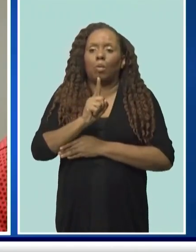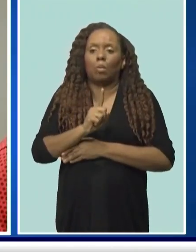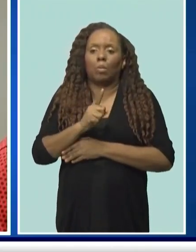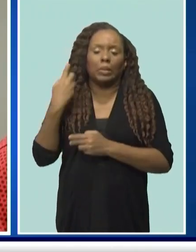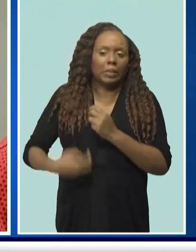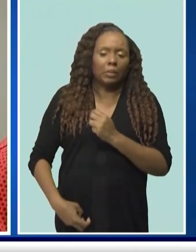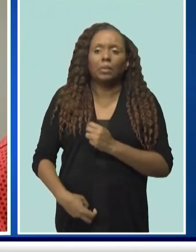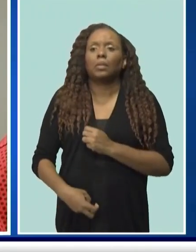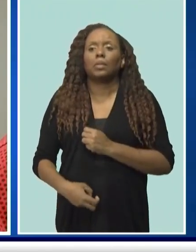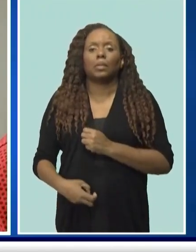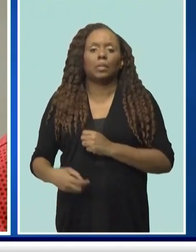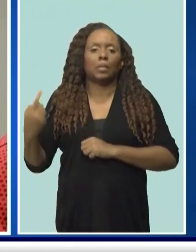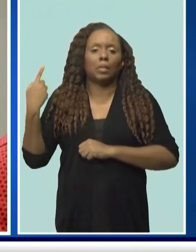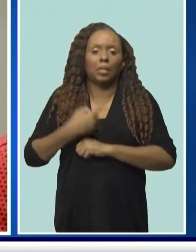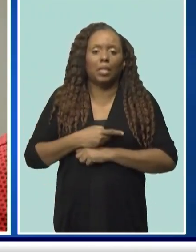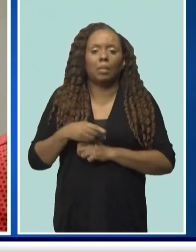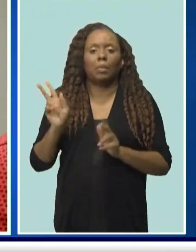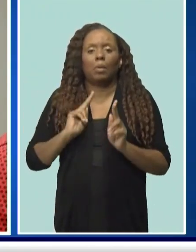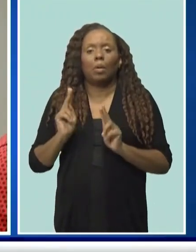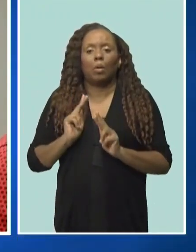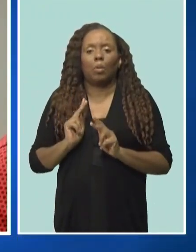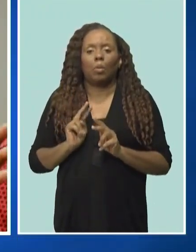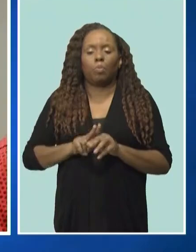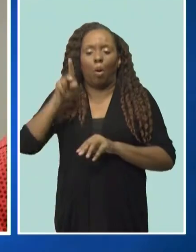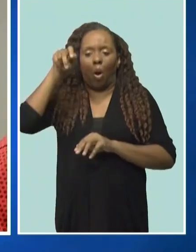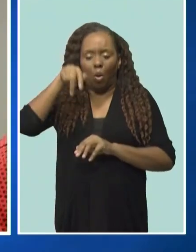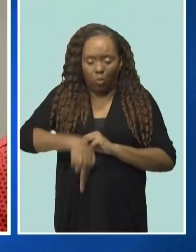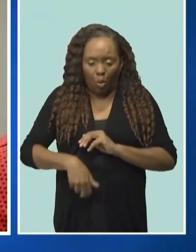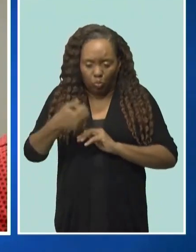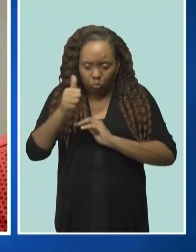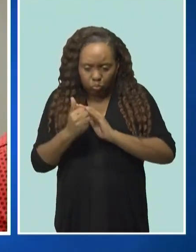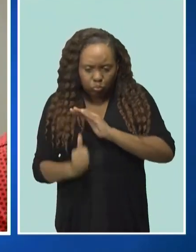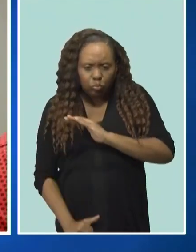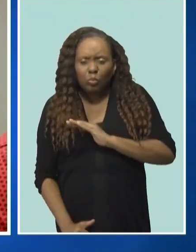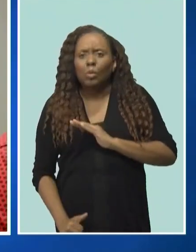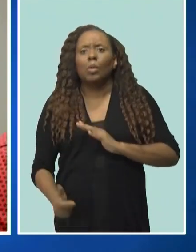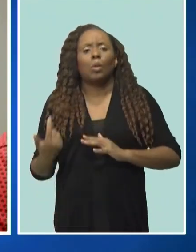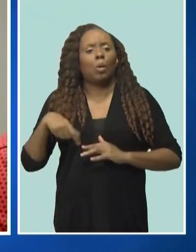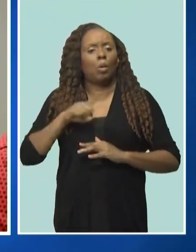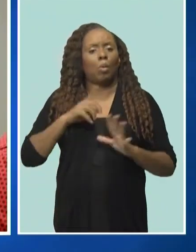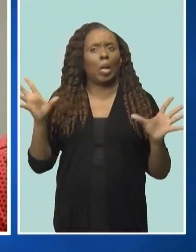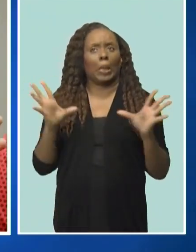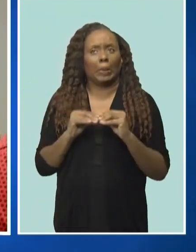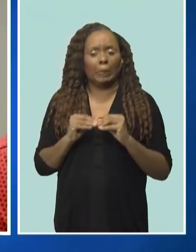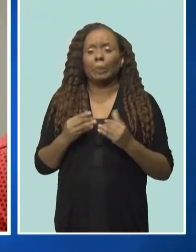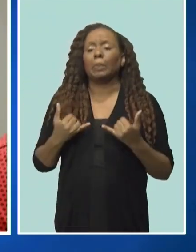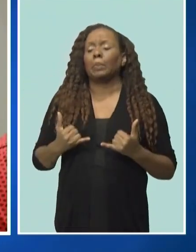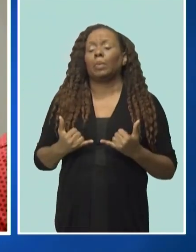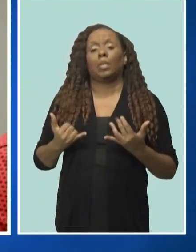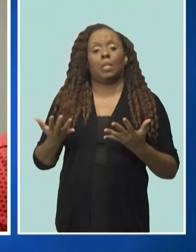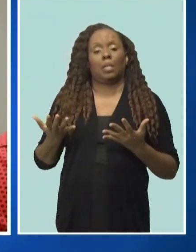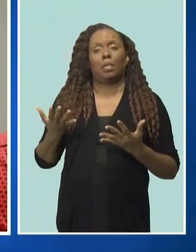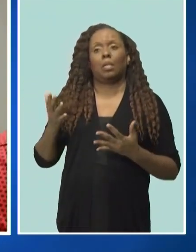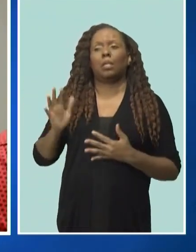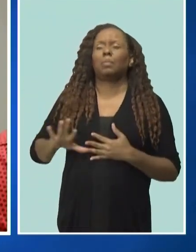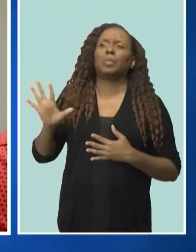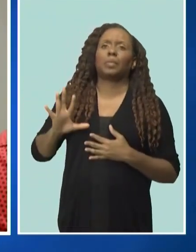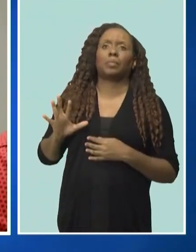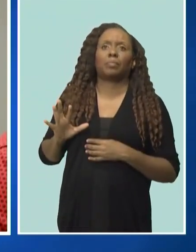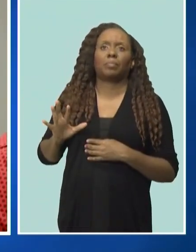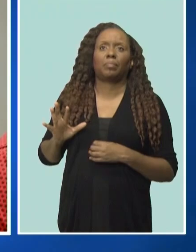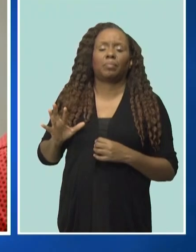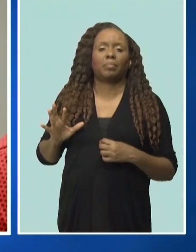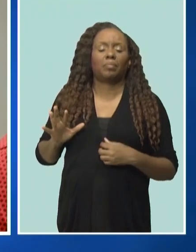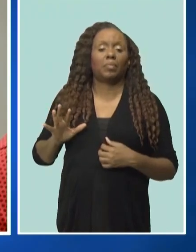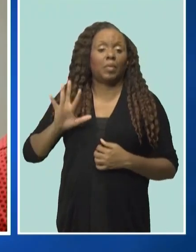diving operation. We had a briefing with them this morning, 9:30, 10 o'clock. And we have over, I believe,